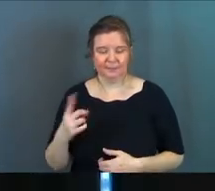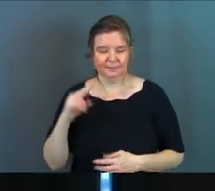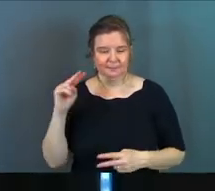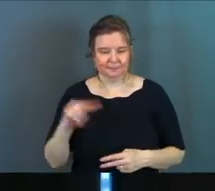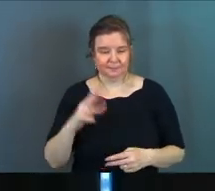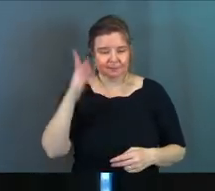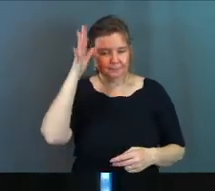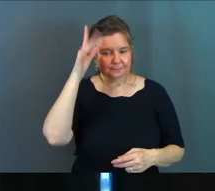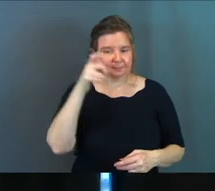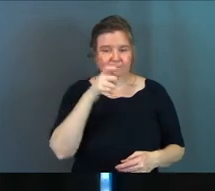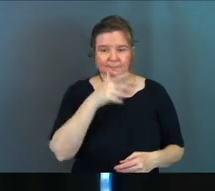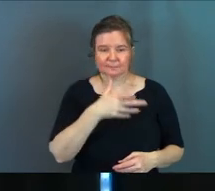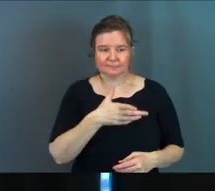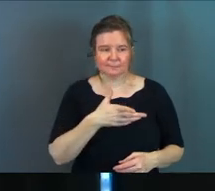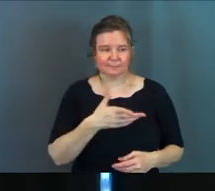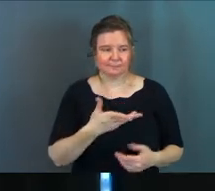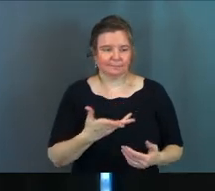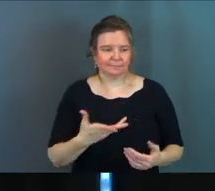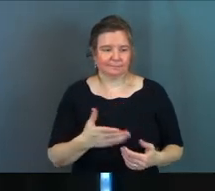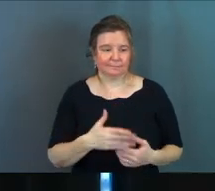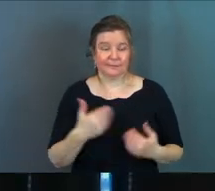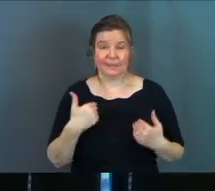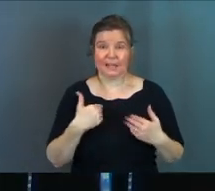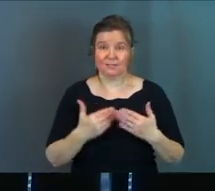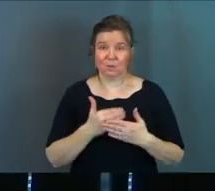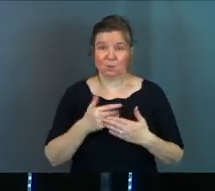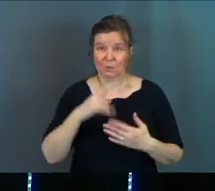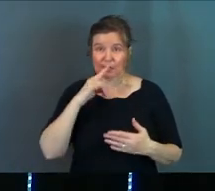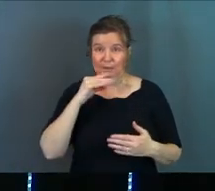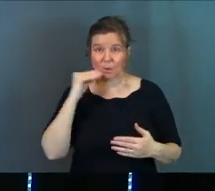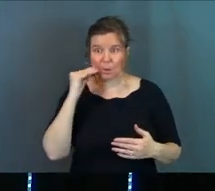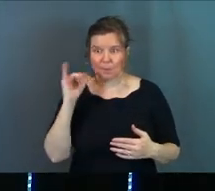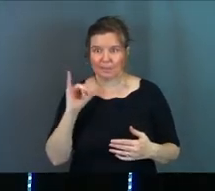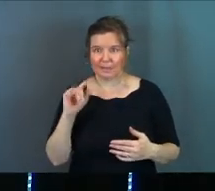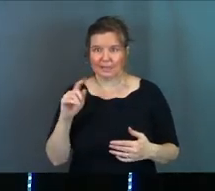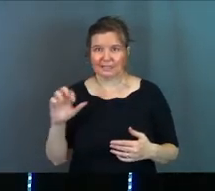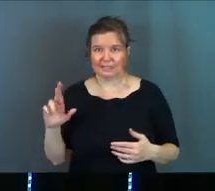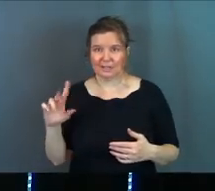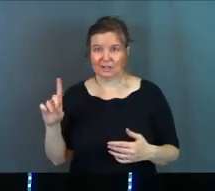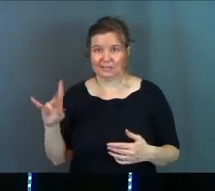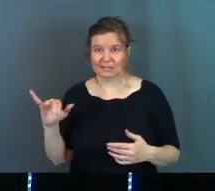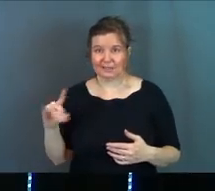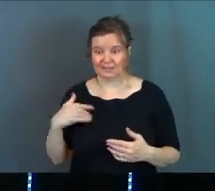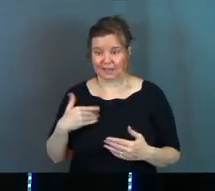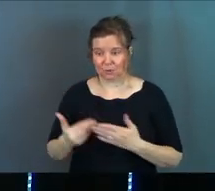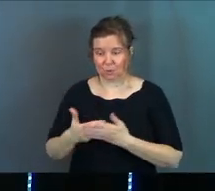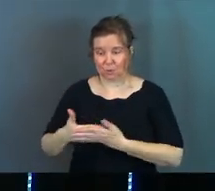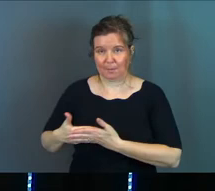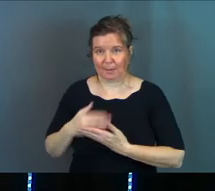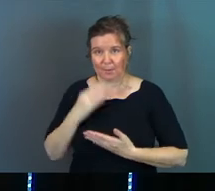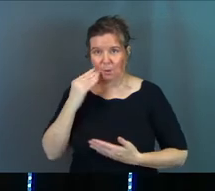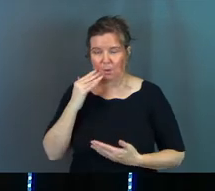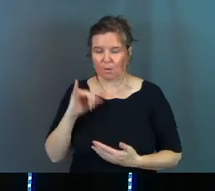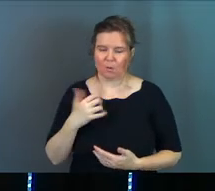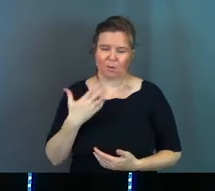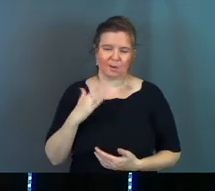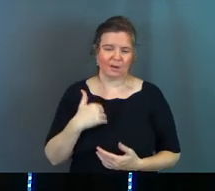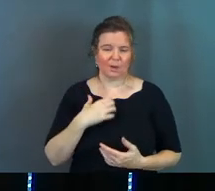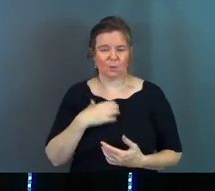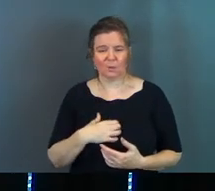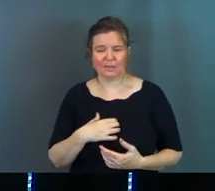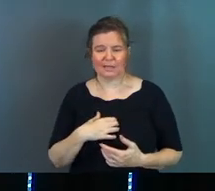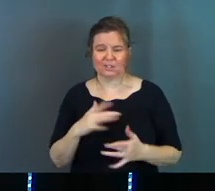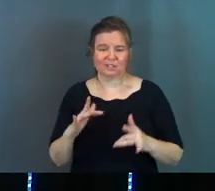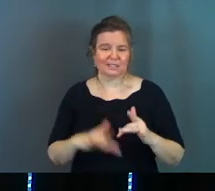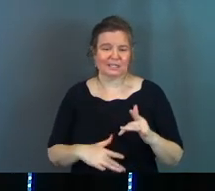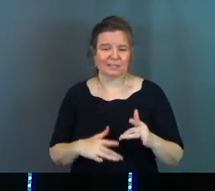Sometimes you look at a dad who's got a brand new kid at home, like Taylor and David have a brand new baby at home, and you're like, oh God, I wish they could